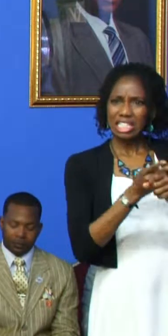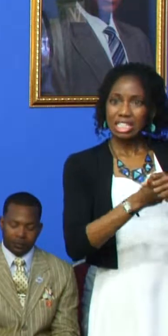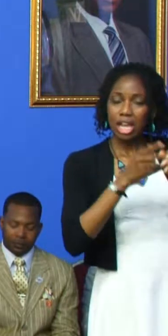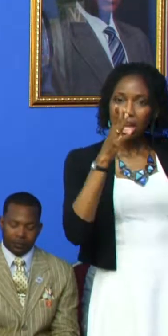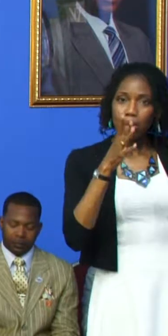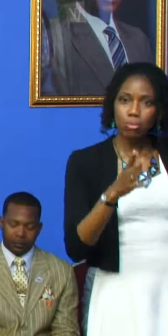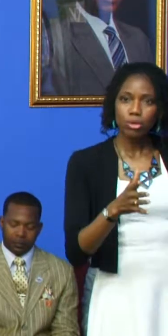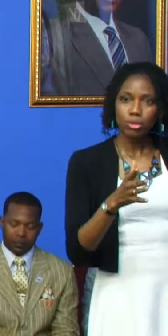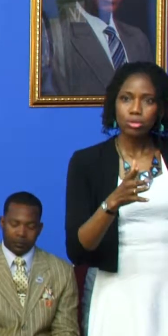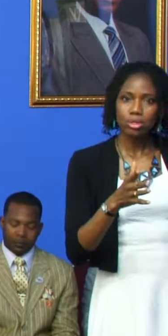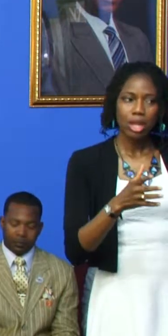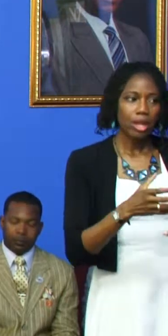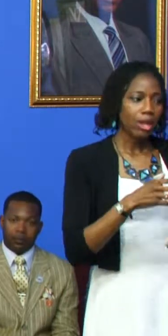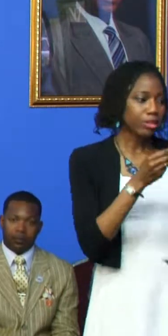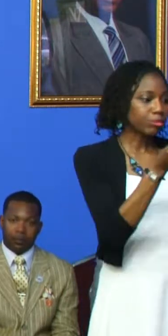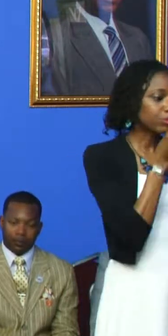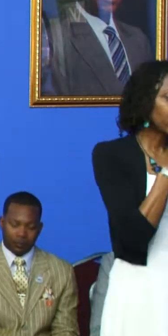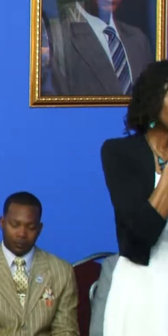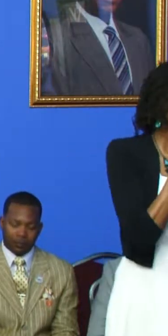and don't feed the sheep.